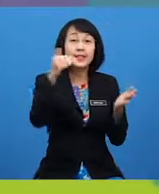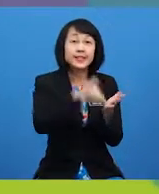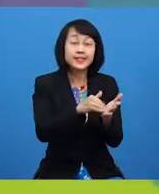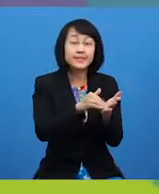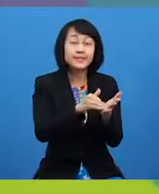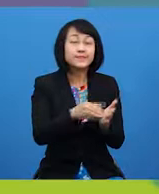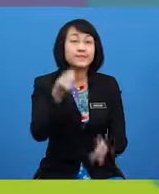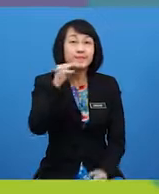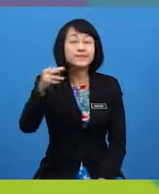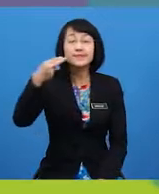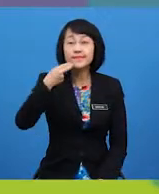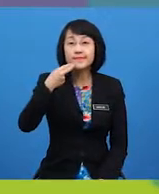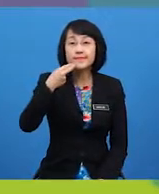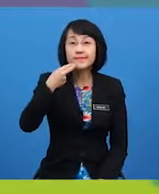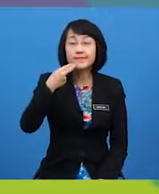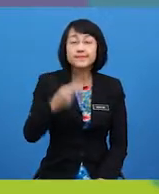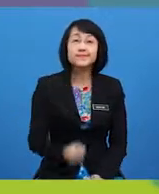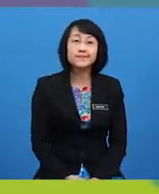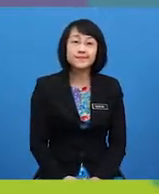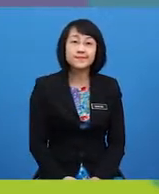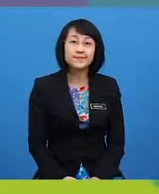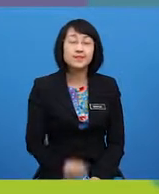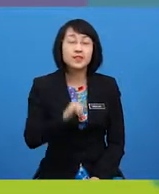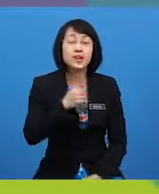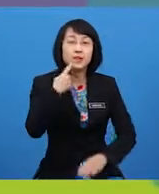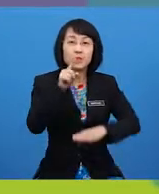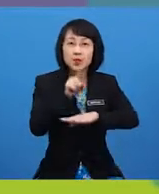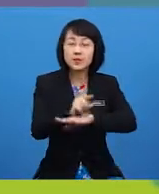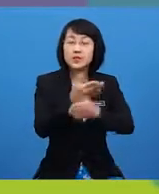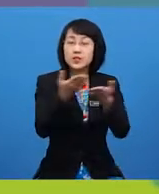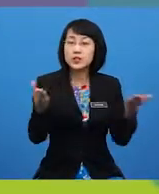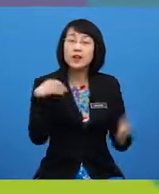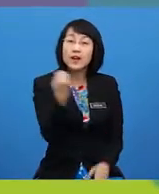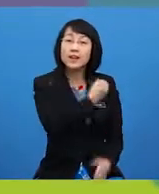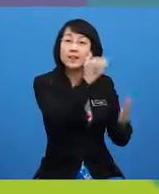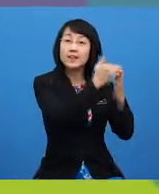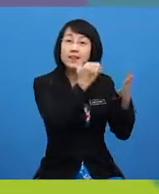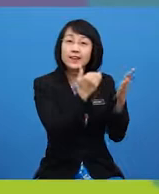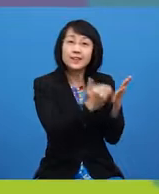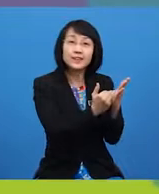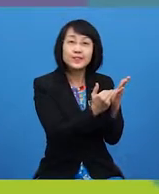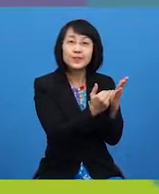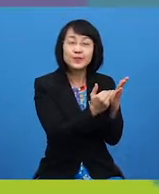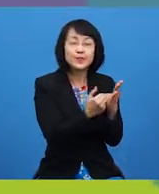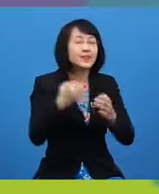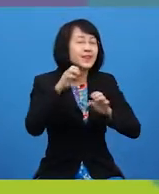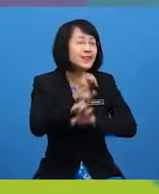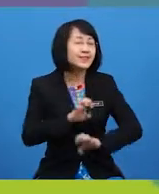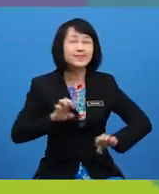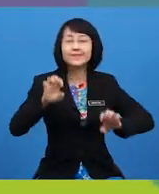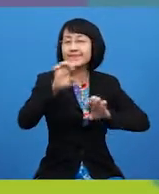Miss Hazrin. And for today, I promise you that our lesson will be